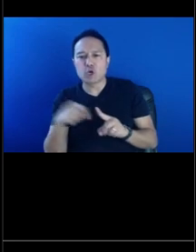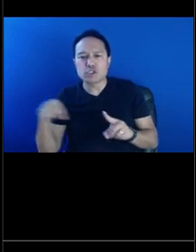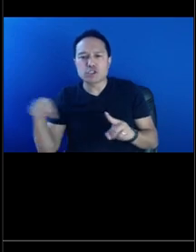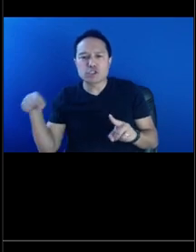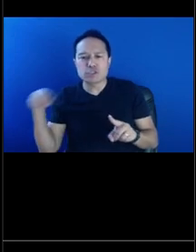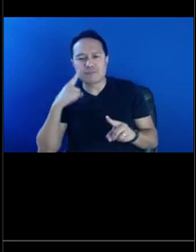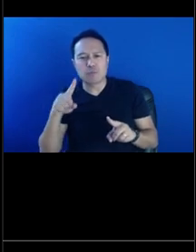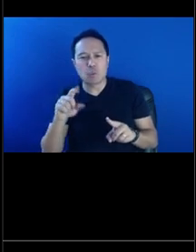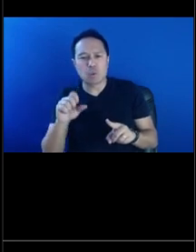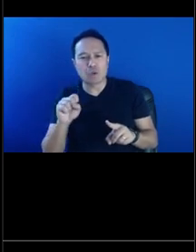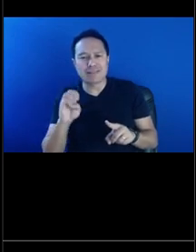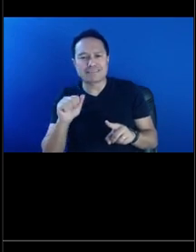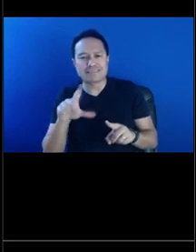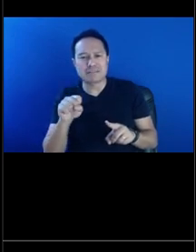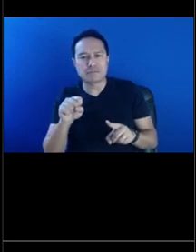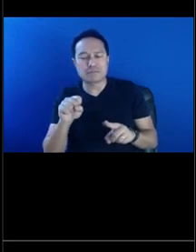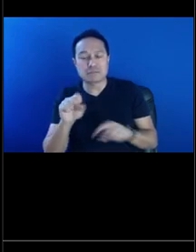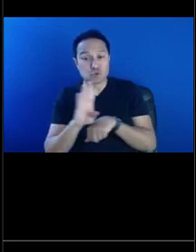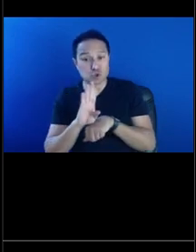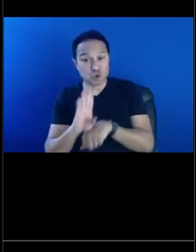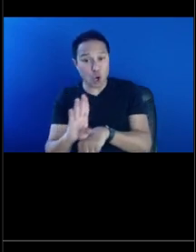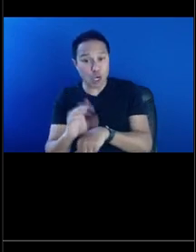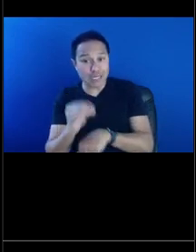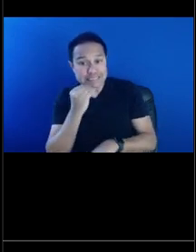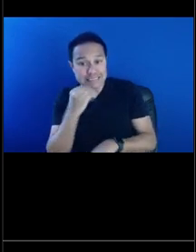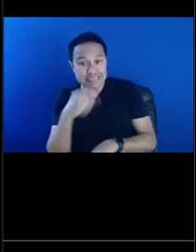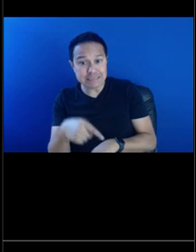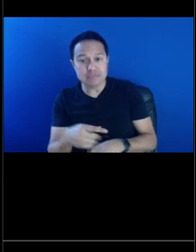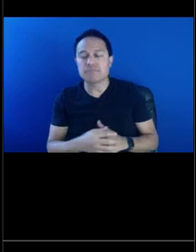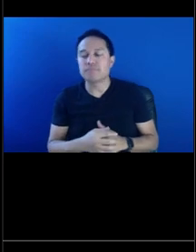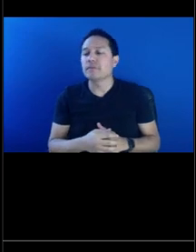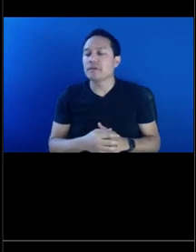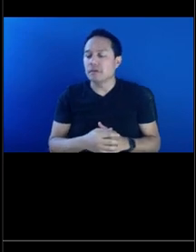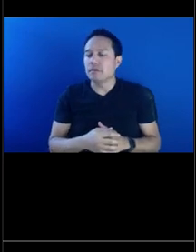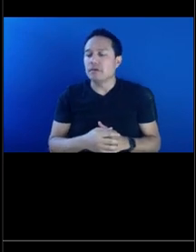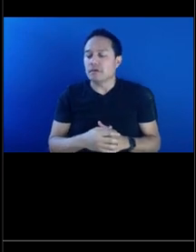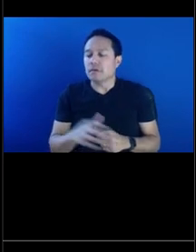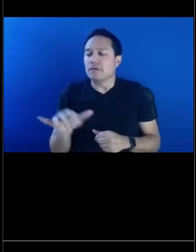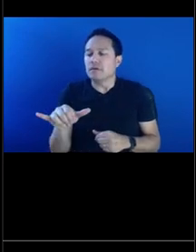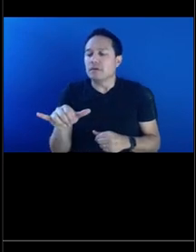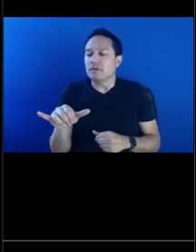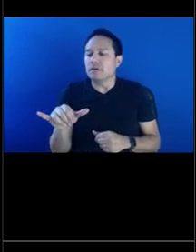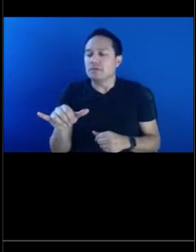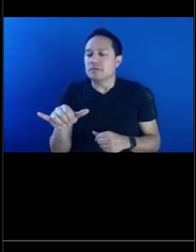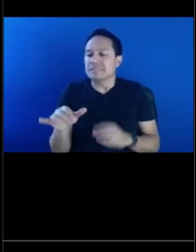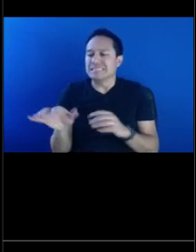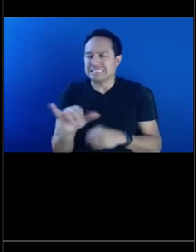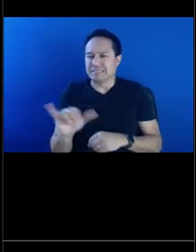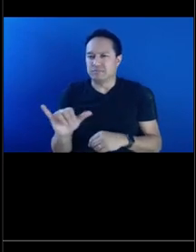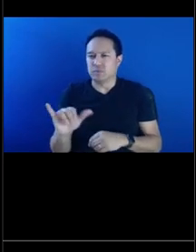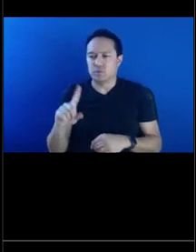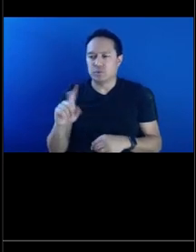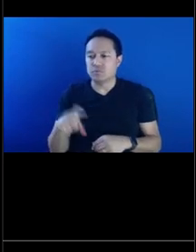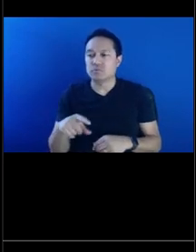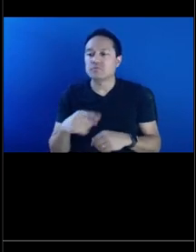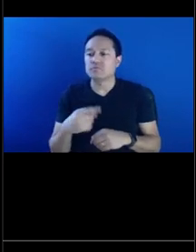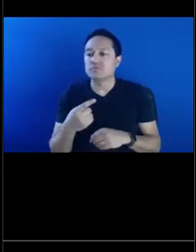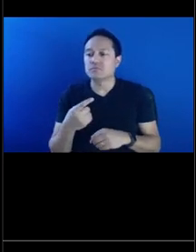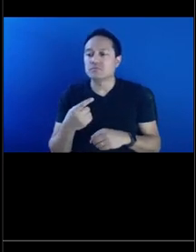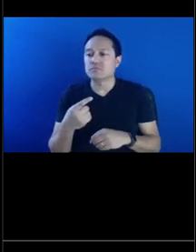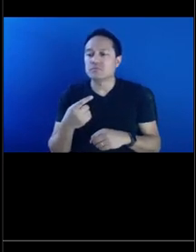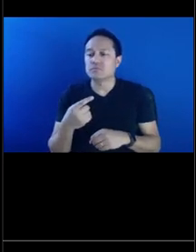them? Yeah, so those are pretty related questions because sharks are pretty much the main predator,